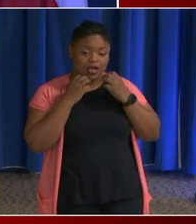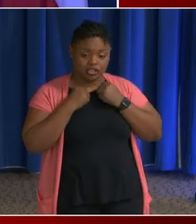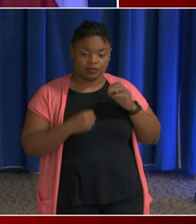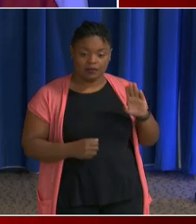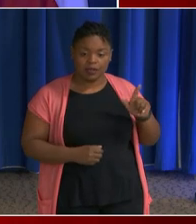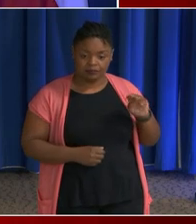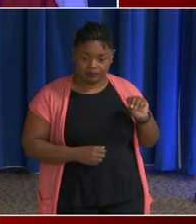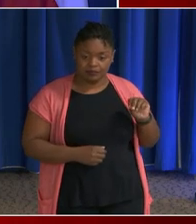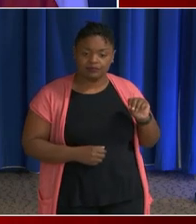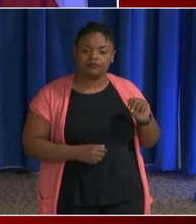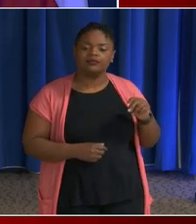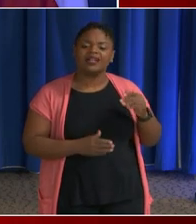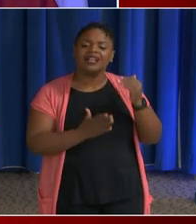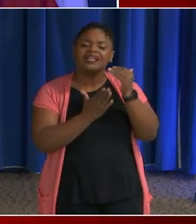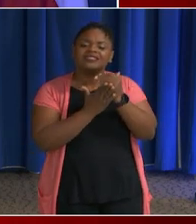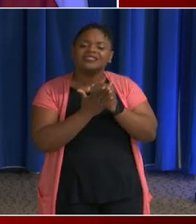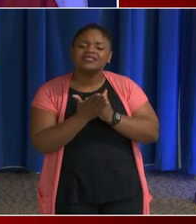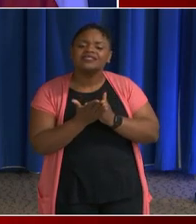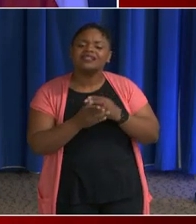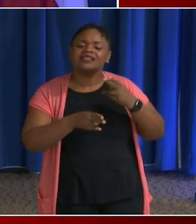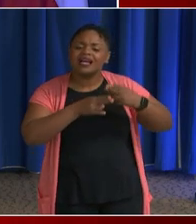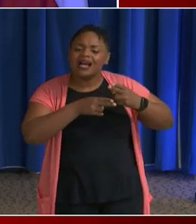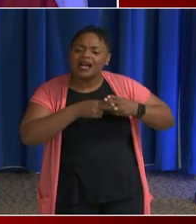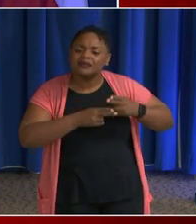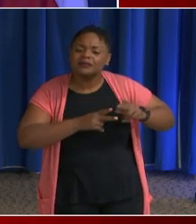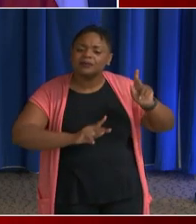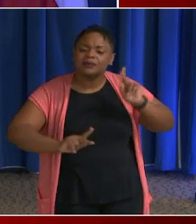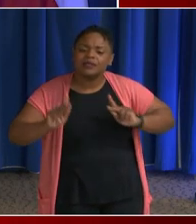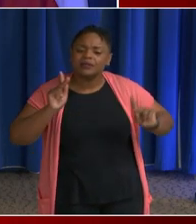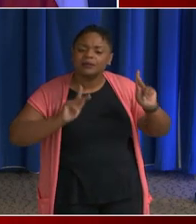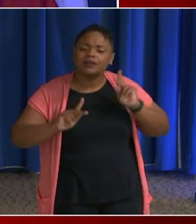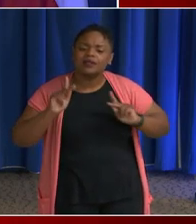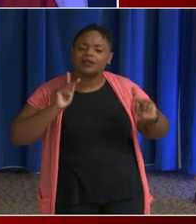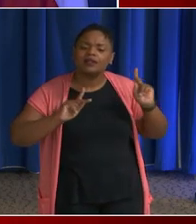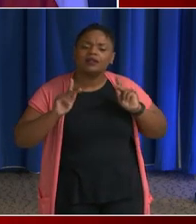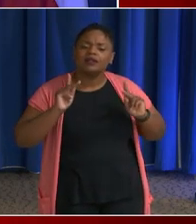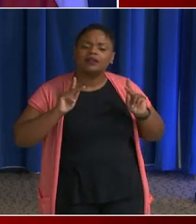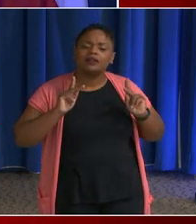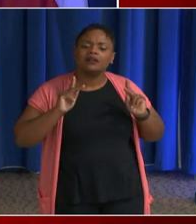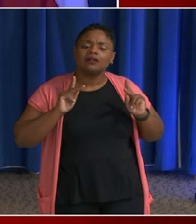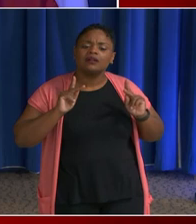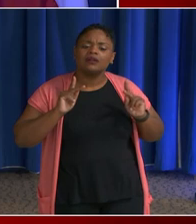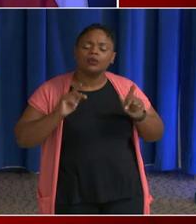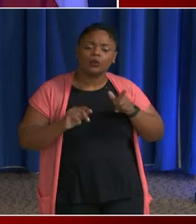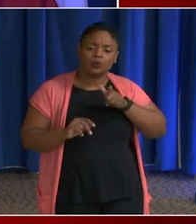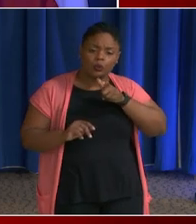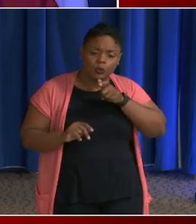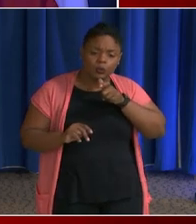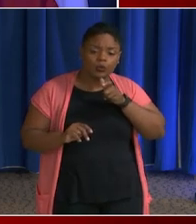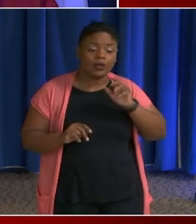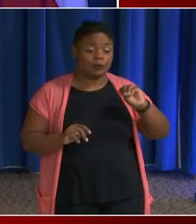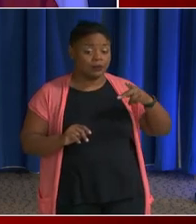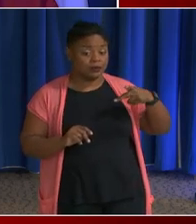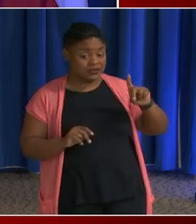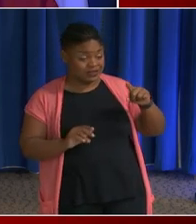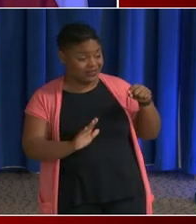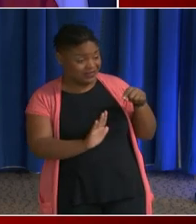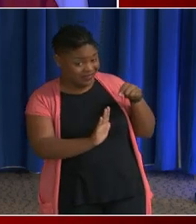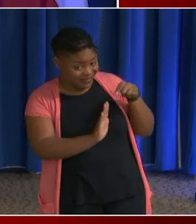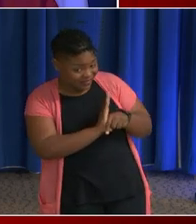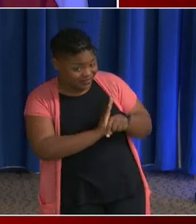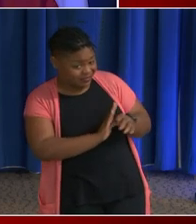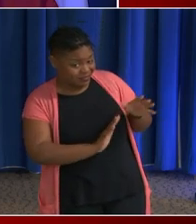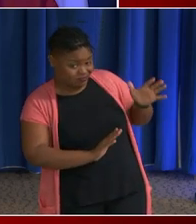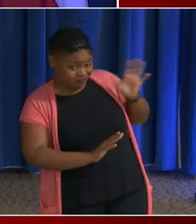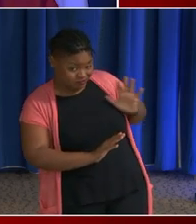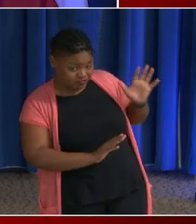Young, Marquise Alston, Terrence Sterling, Raphael Briscoe, and a number of others who were killed by MPD and are still looking to get answers about, their families are still